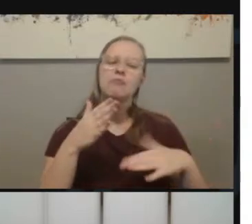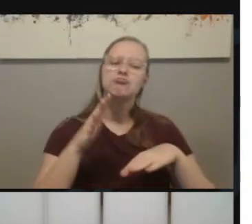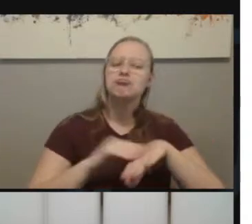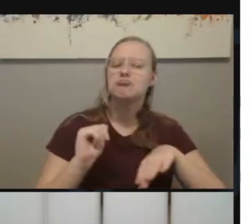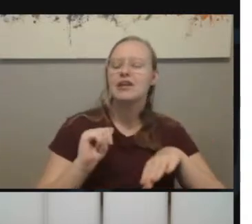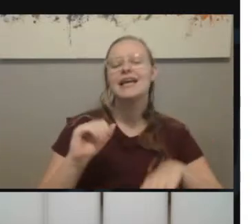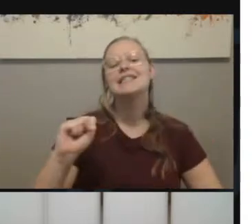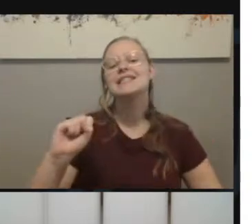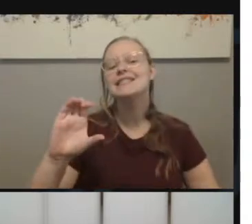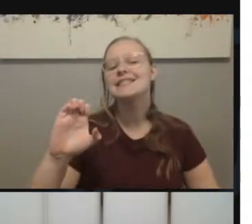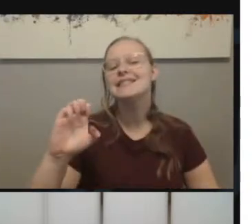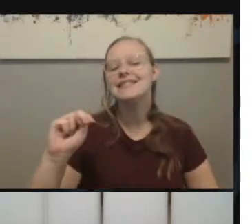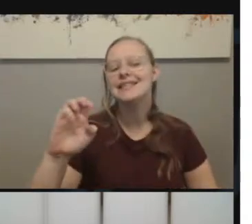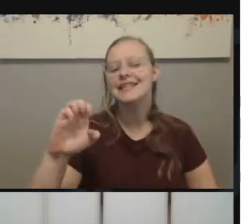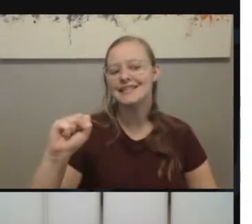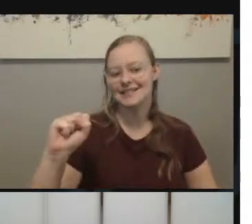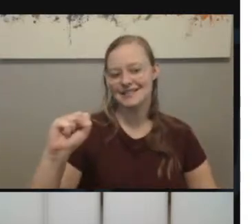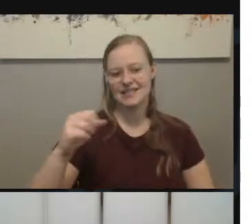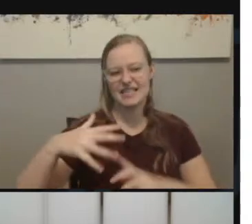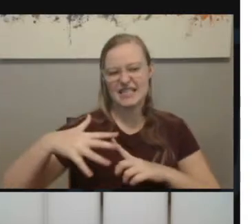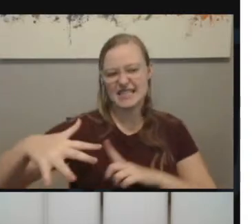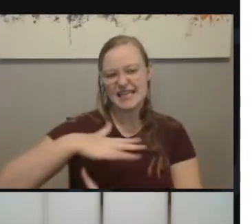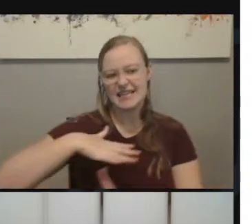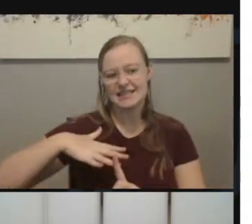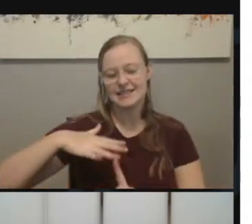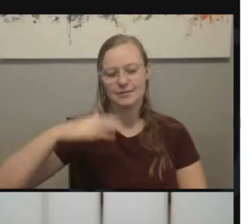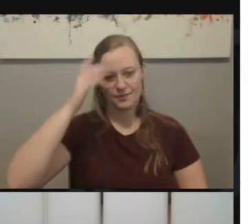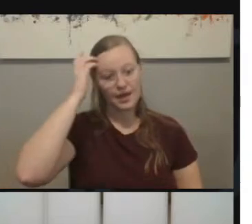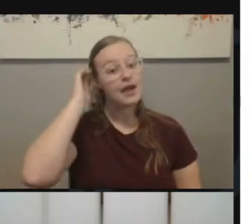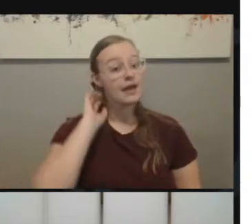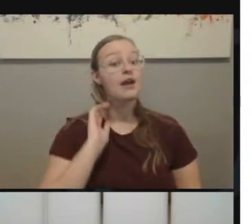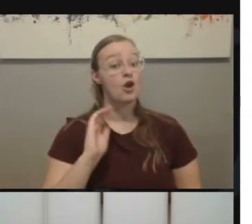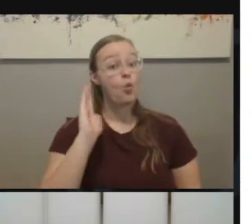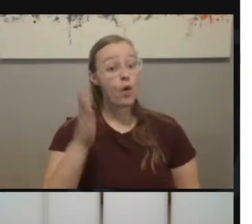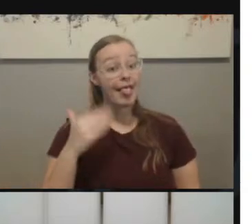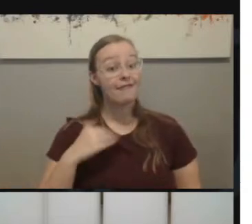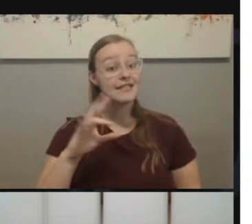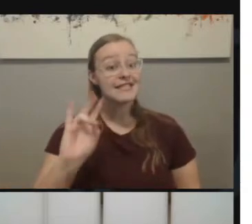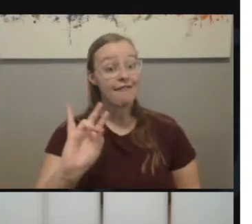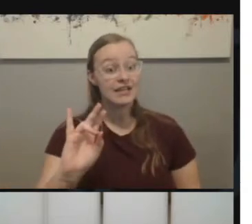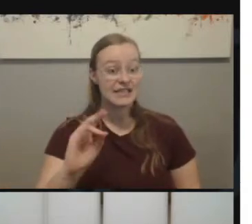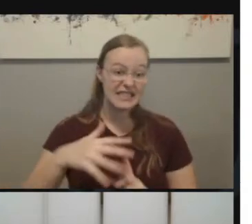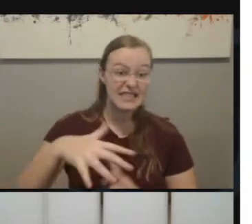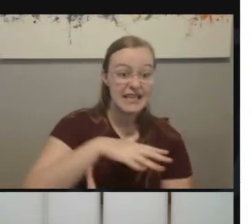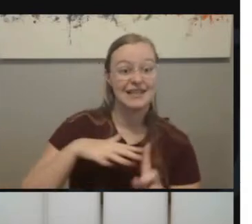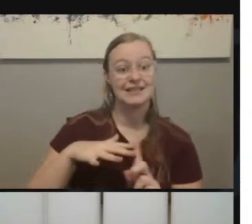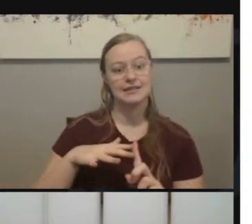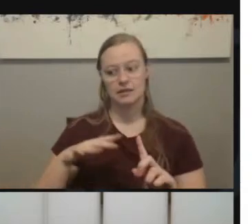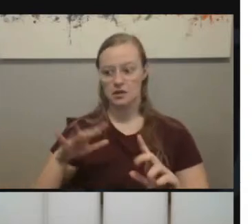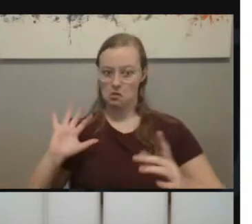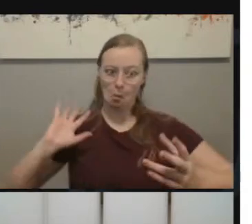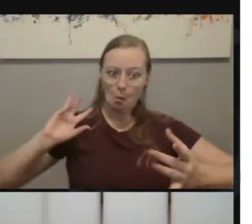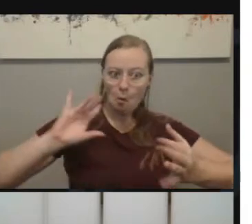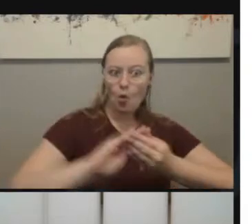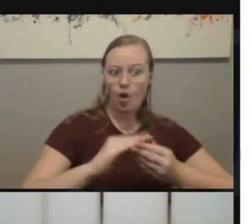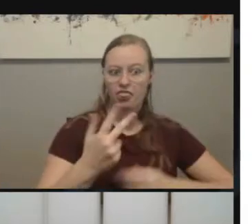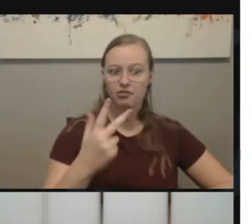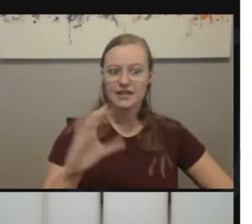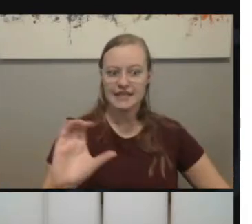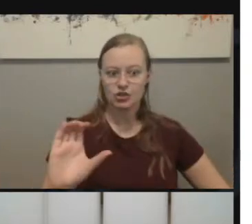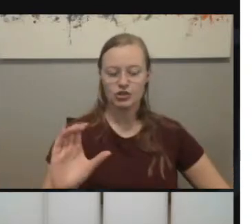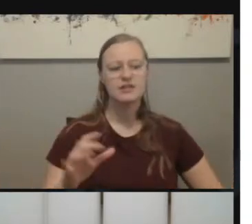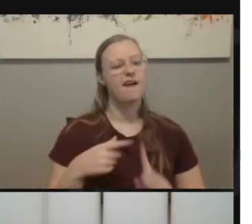scenes. And each of the 7 scenes that I'll be presenting over that 3-century period comes out